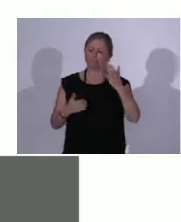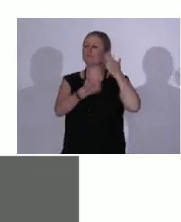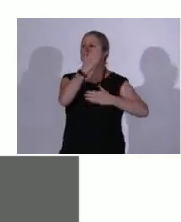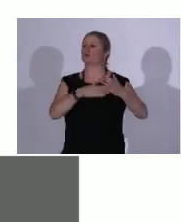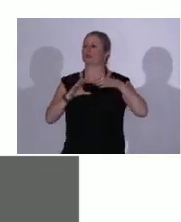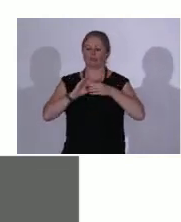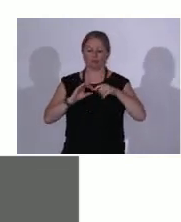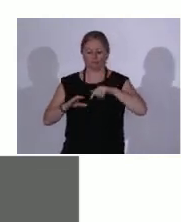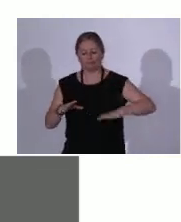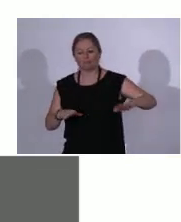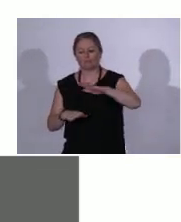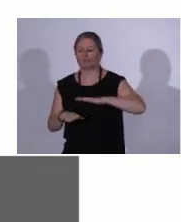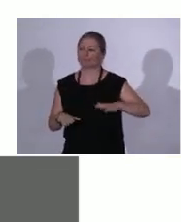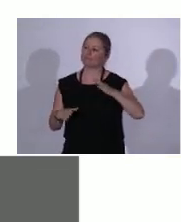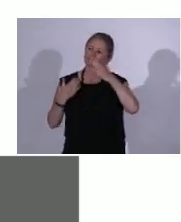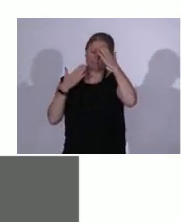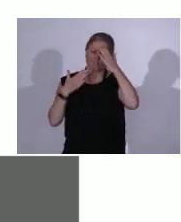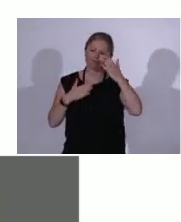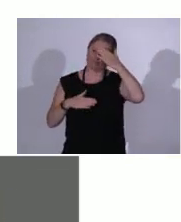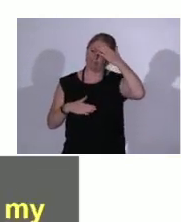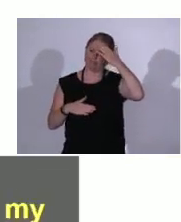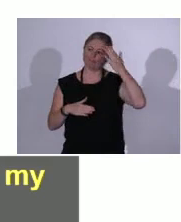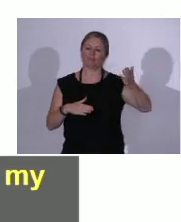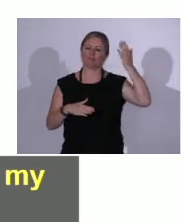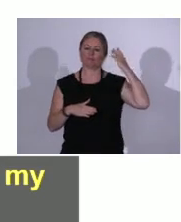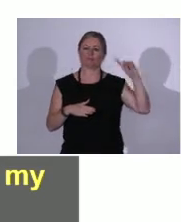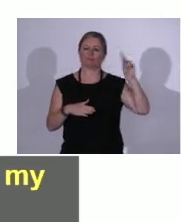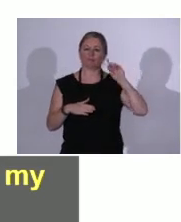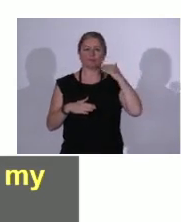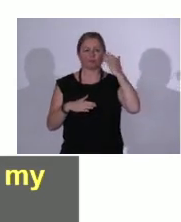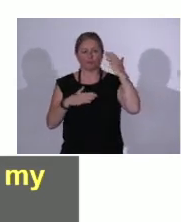meet and pay my respects to elders past, present and emerging.